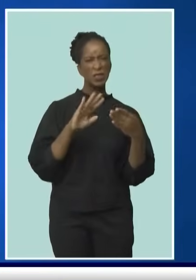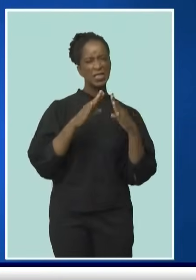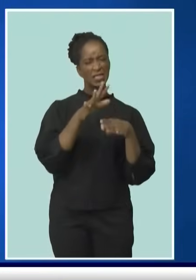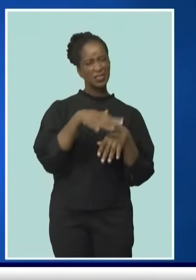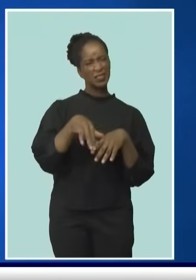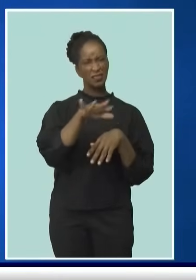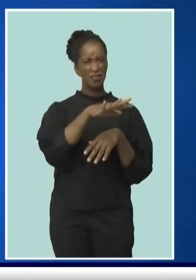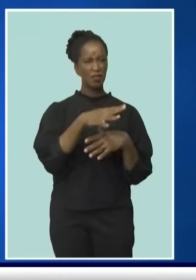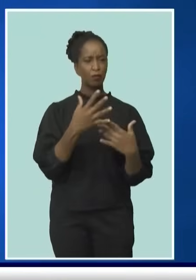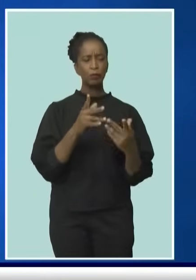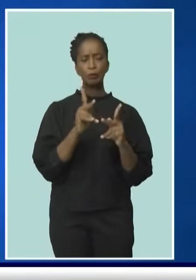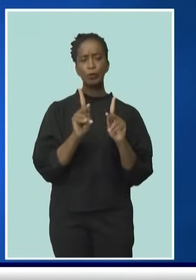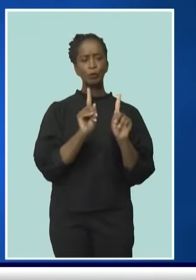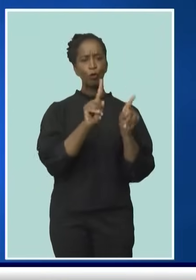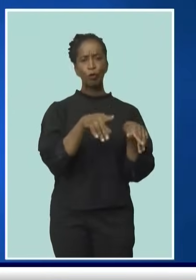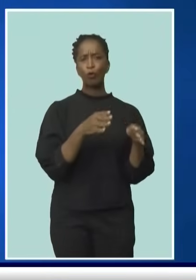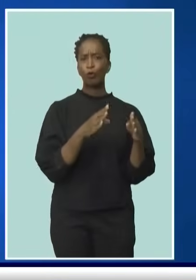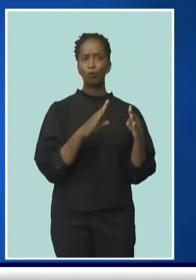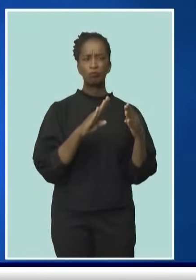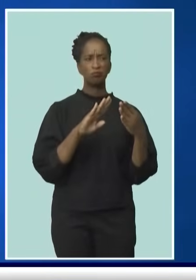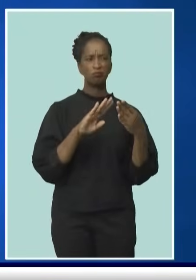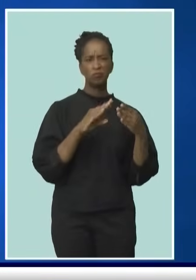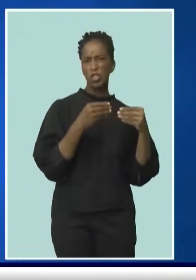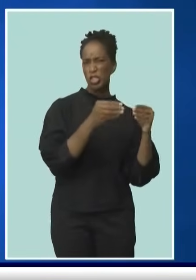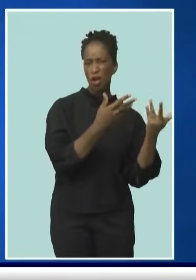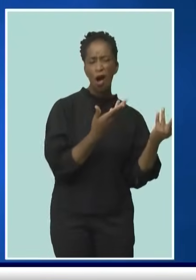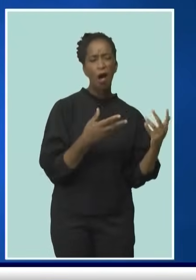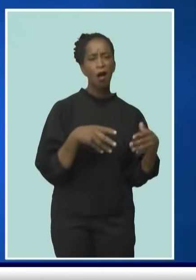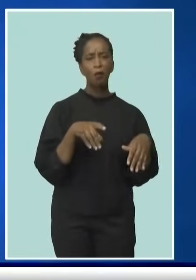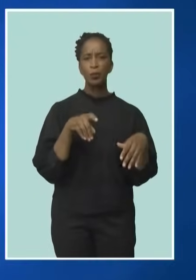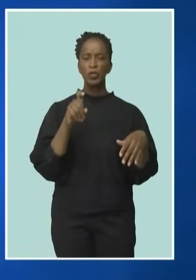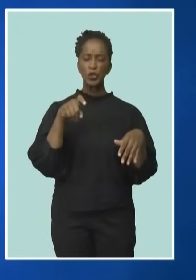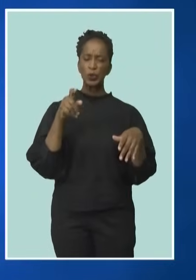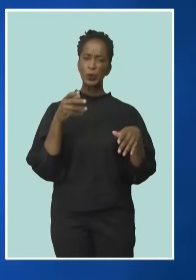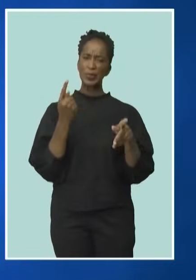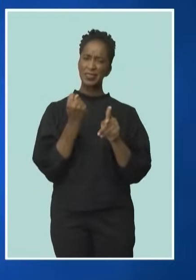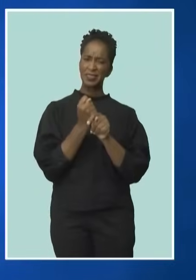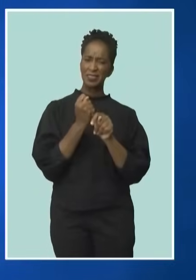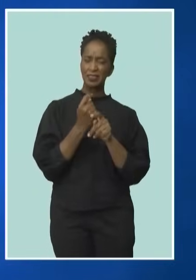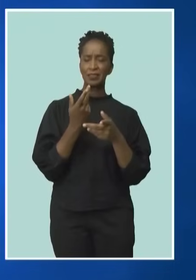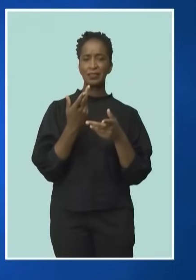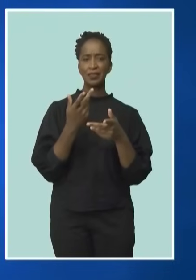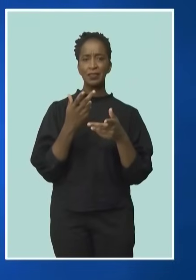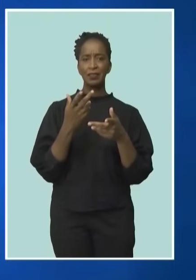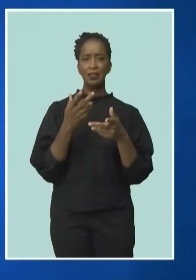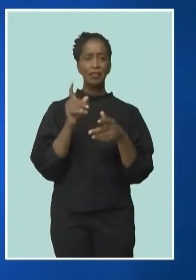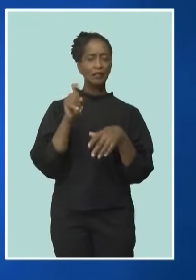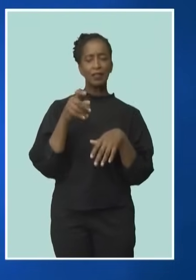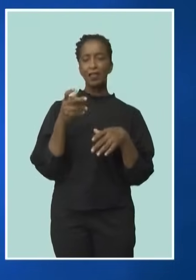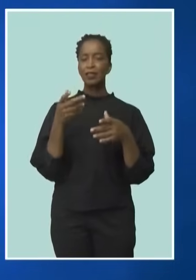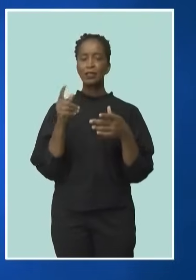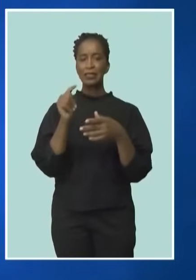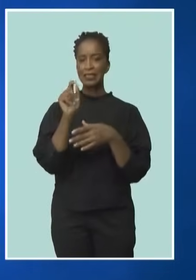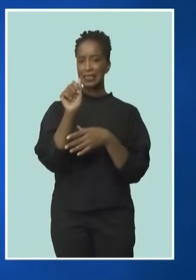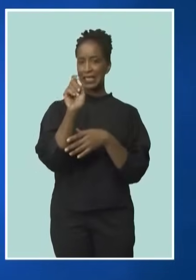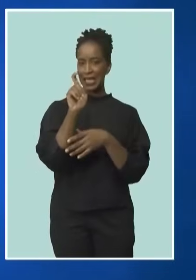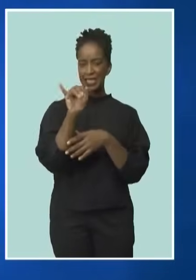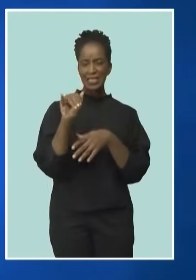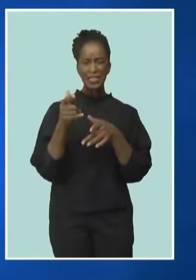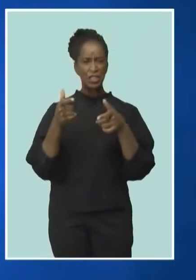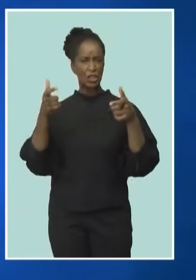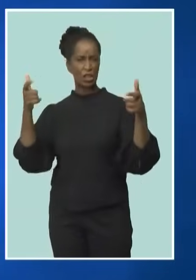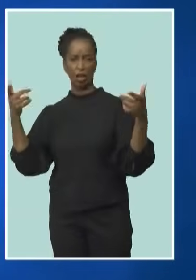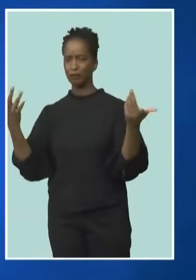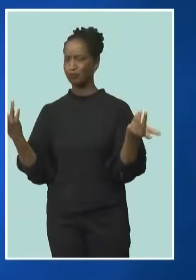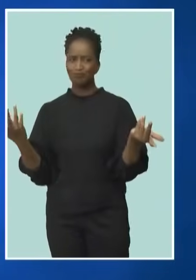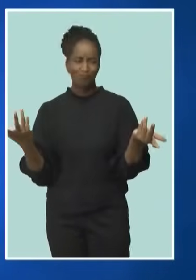need a very big taxi to do so, right? Years ago, you need it because they were Julian to a market and then you have 4 or 5 persons. But now we